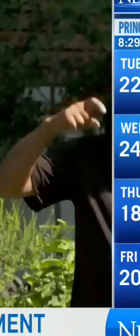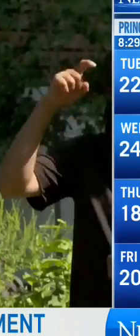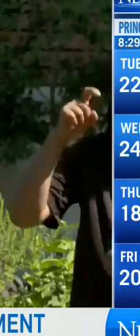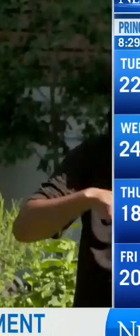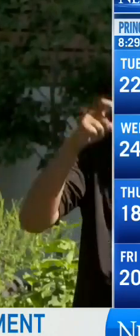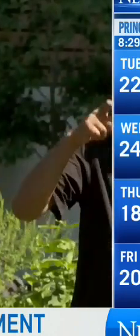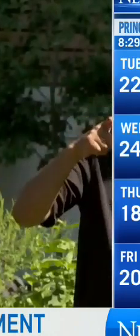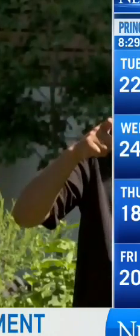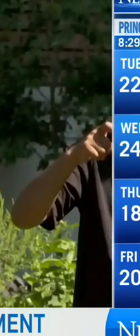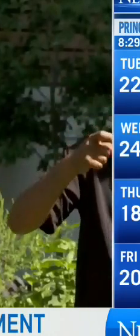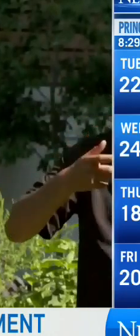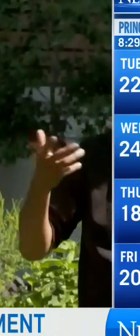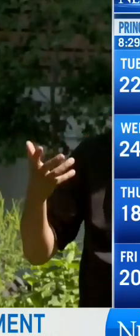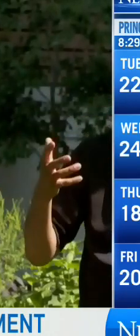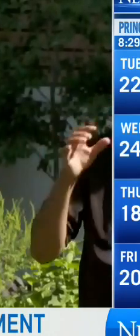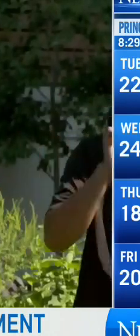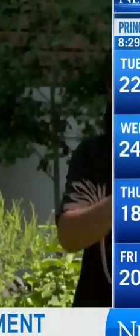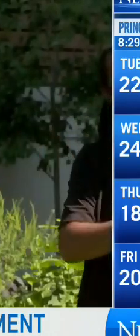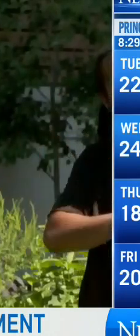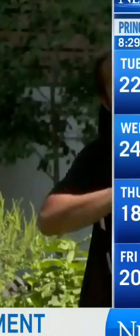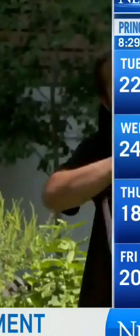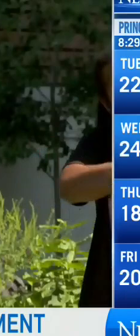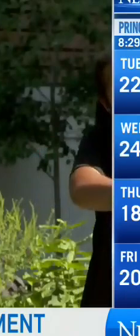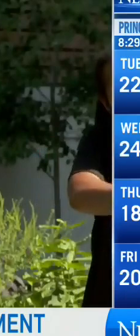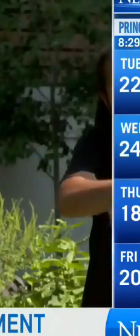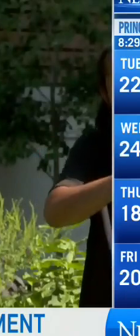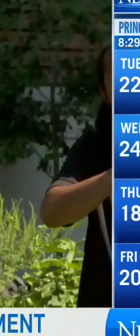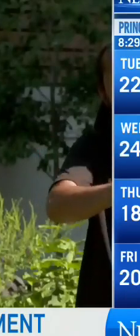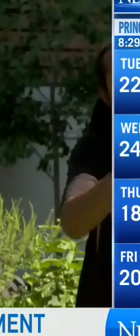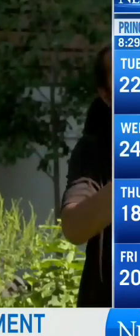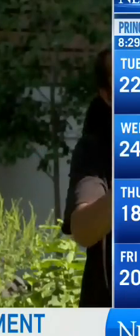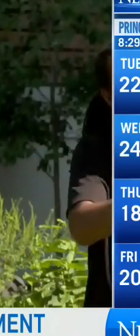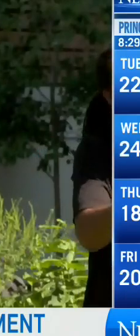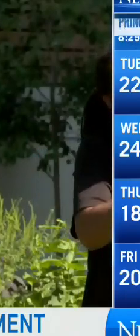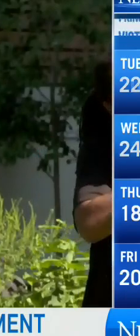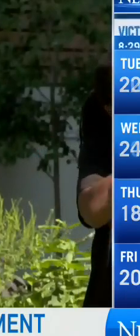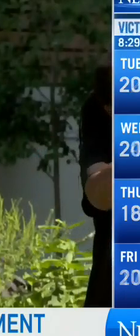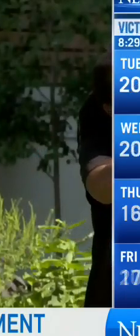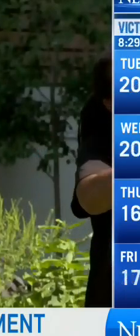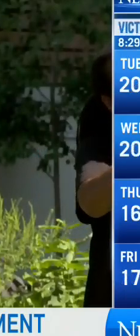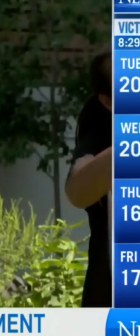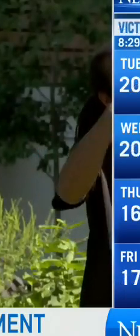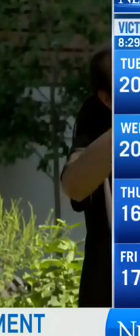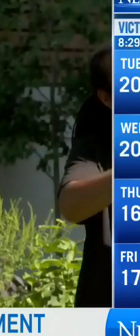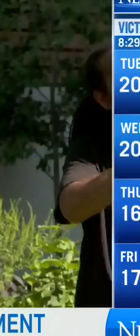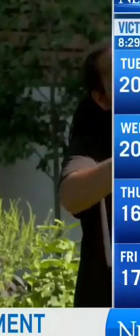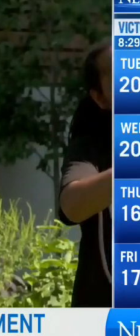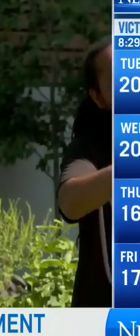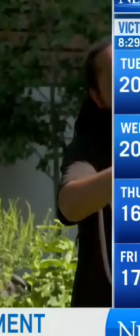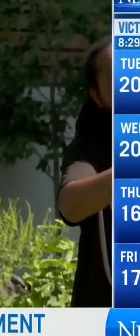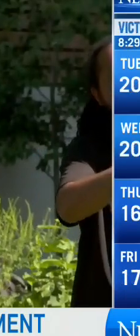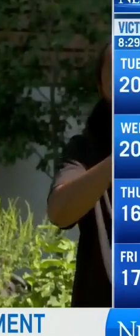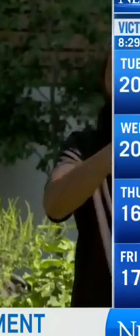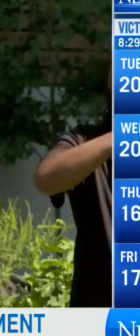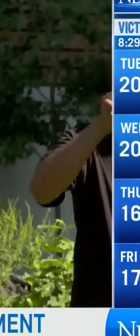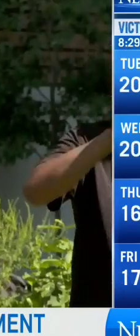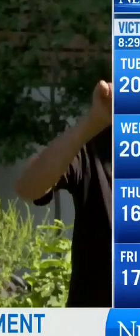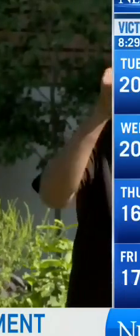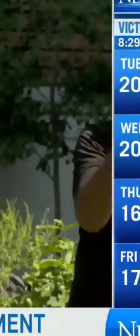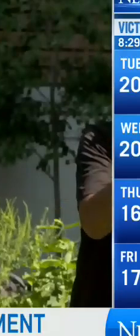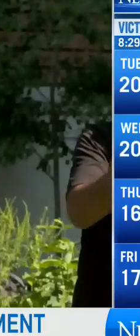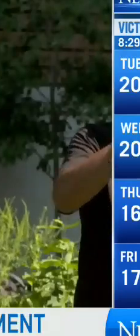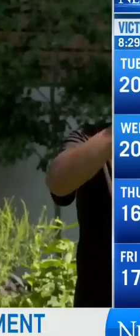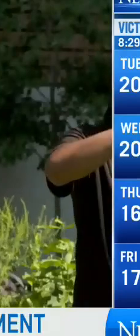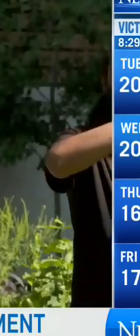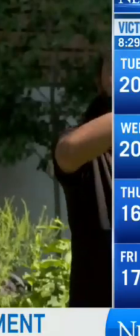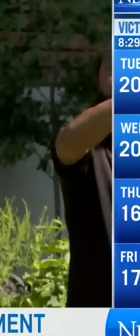only work in collaboration, but to be led and to be guided by the associations who know what is needed